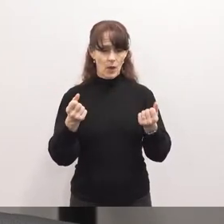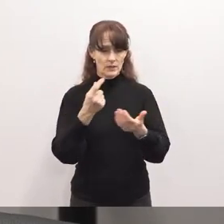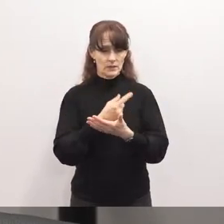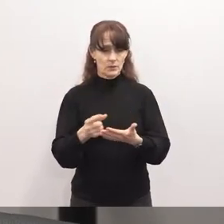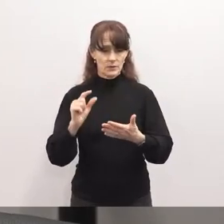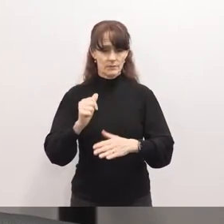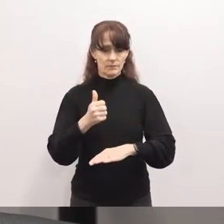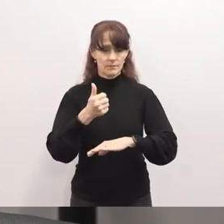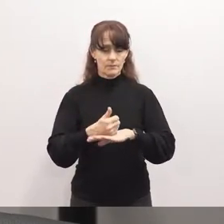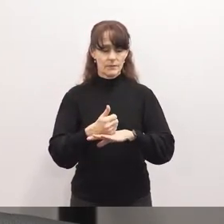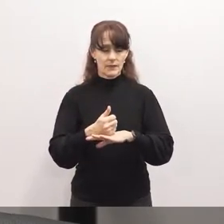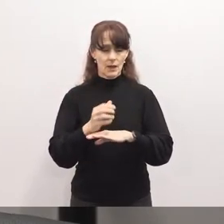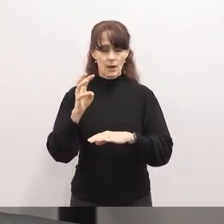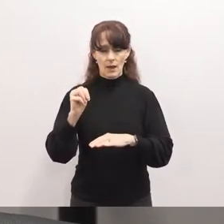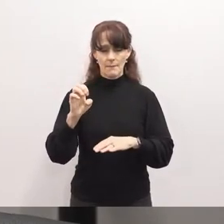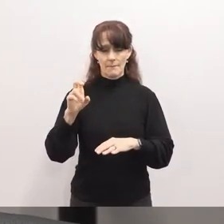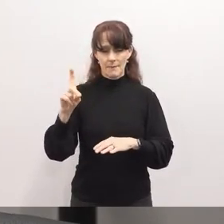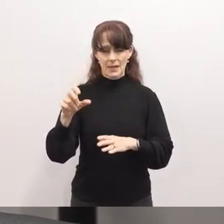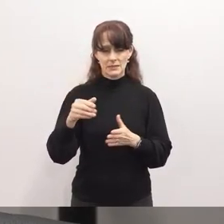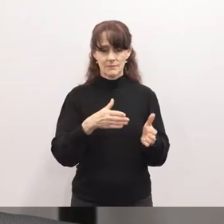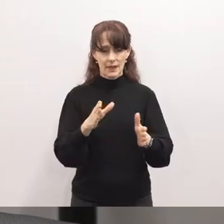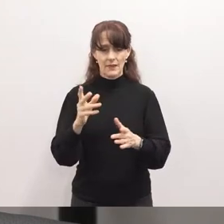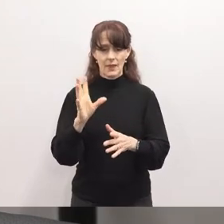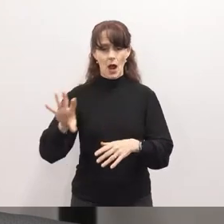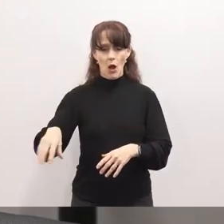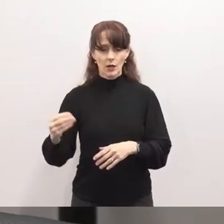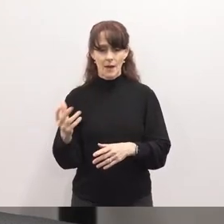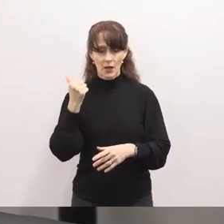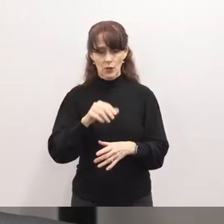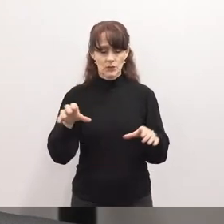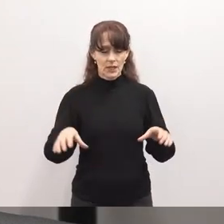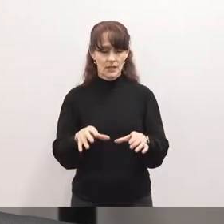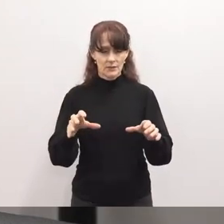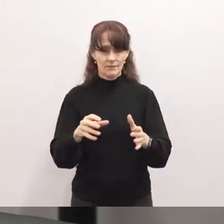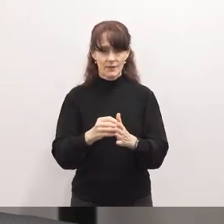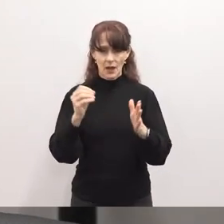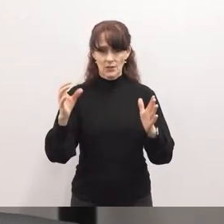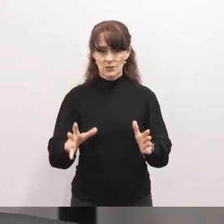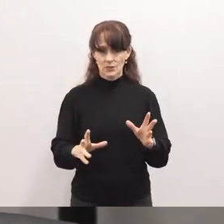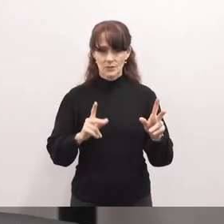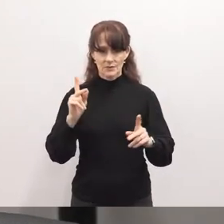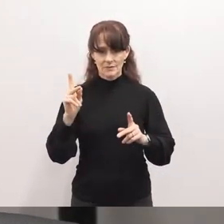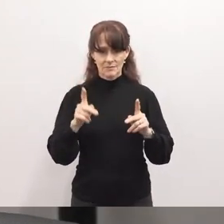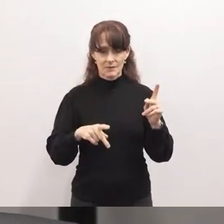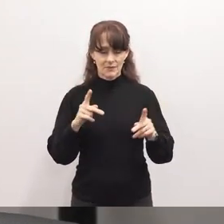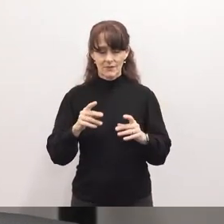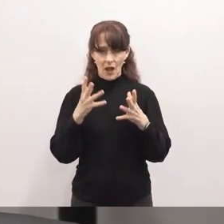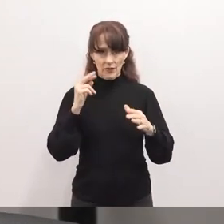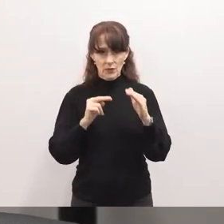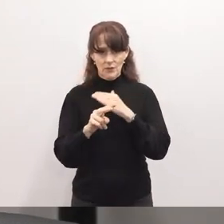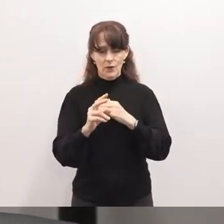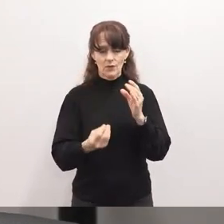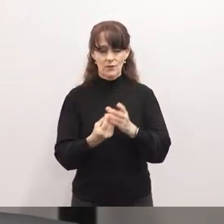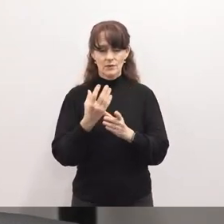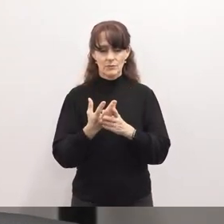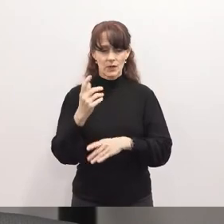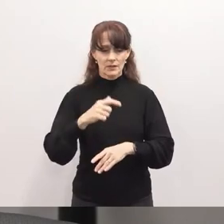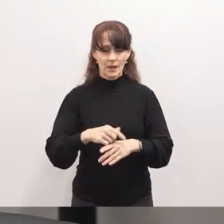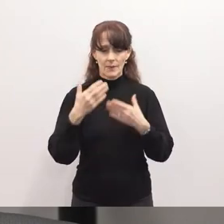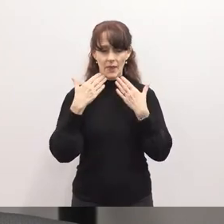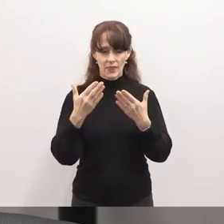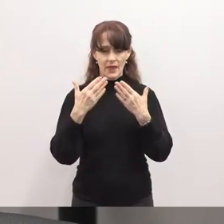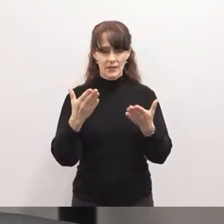by our Meds Pathway and Khmer Girls in Action. Our student body has a lot to look forward to for this new spring semester. Thank you for letting me